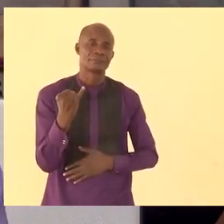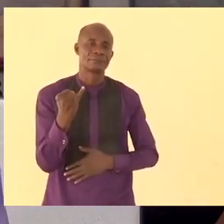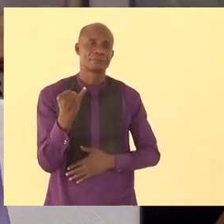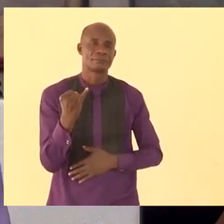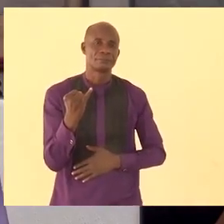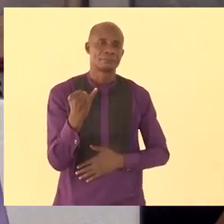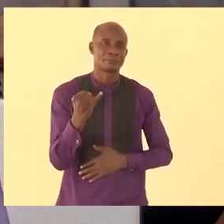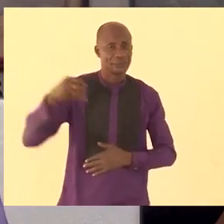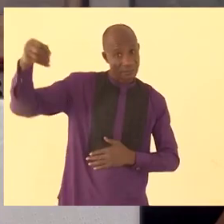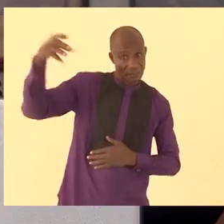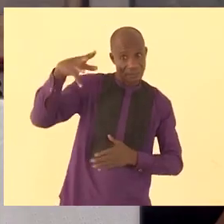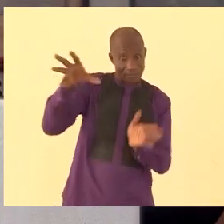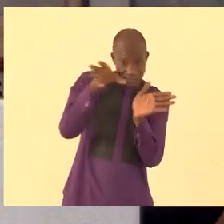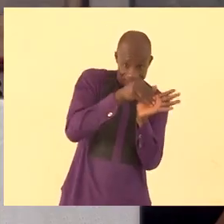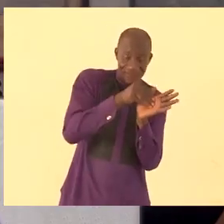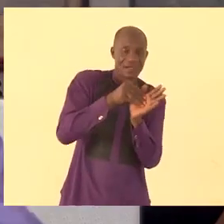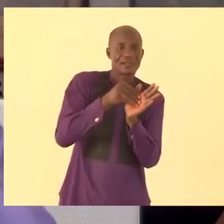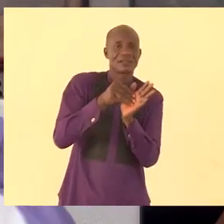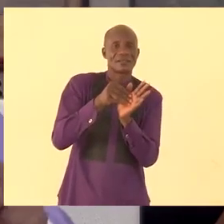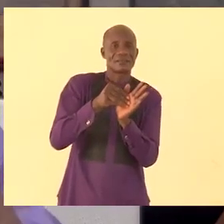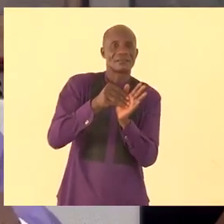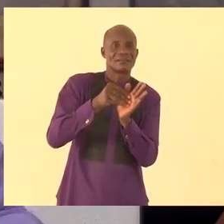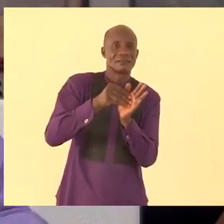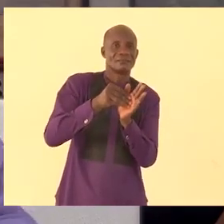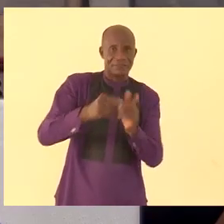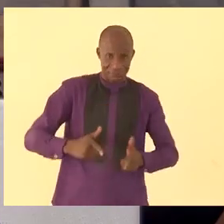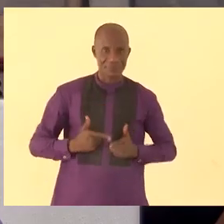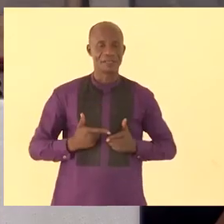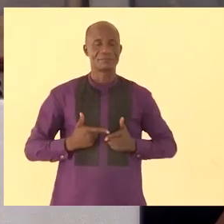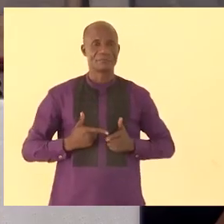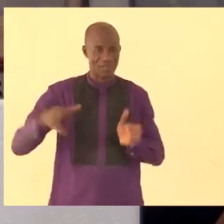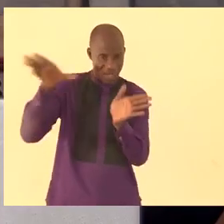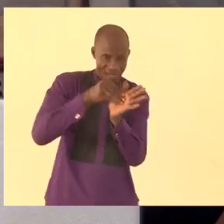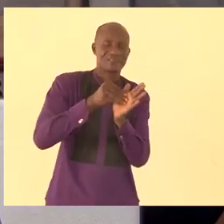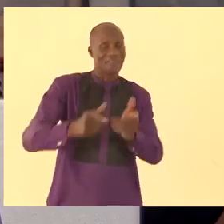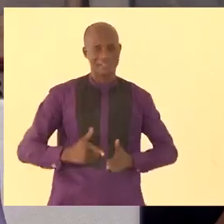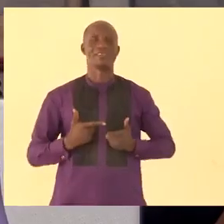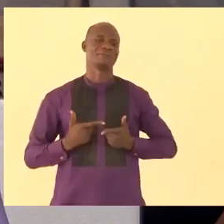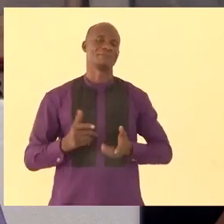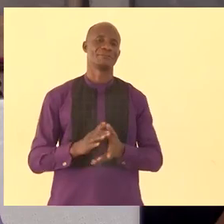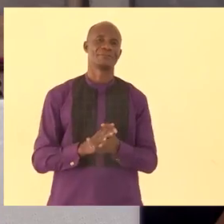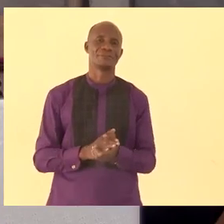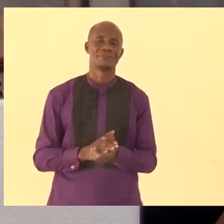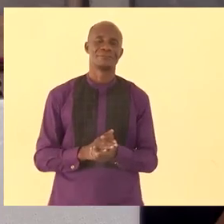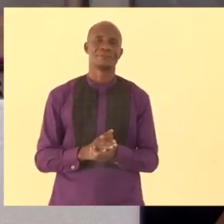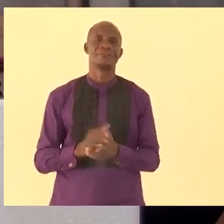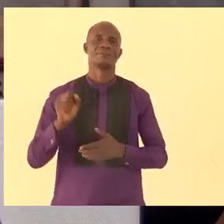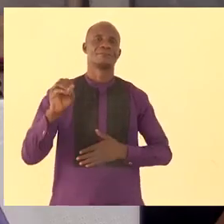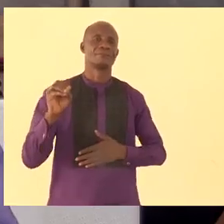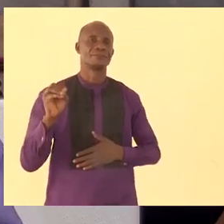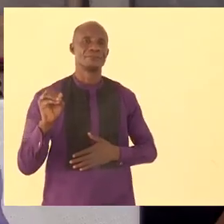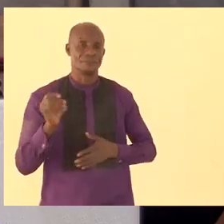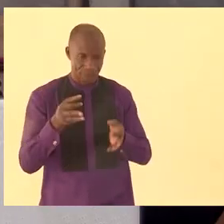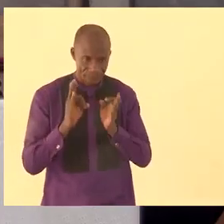like attracts like. You've heard that before. Like attracts like.